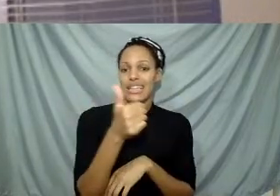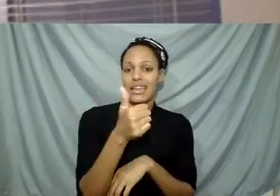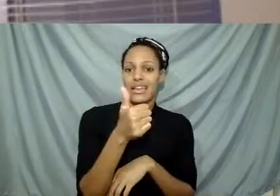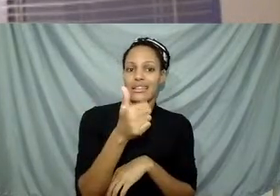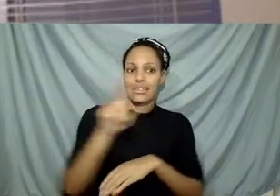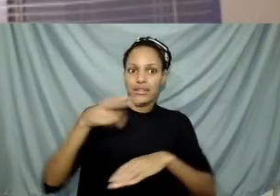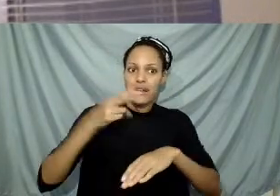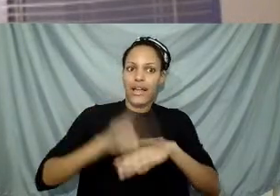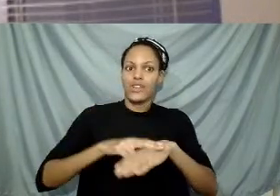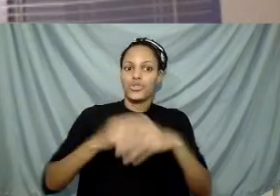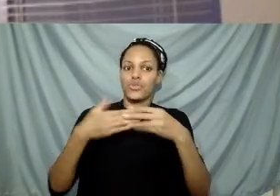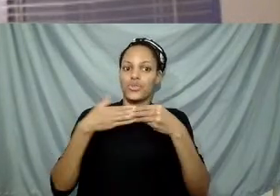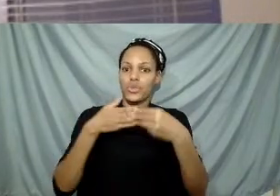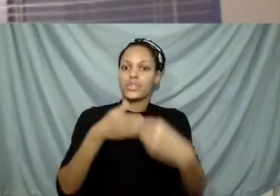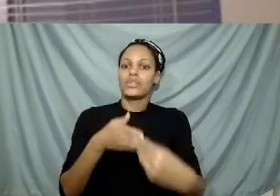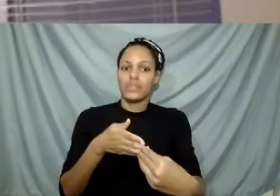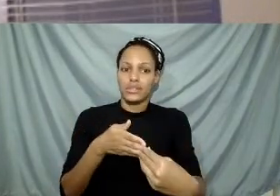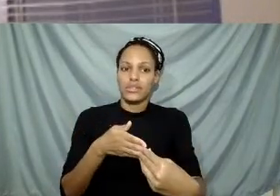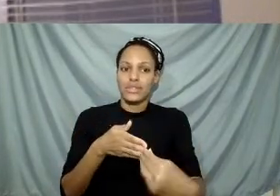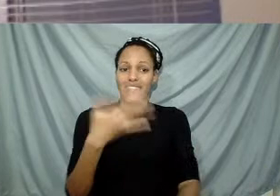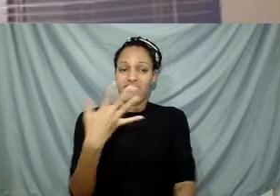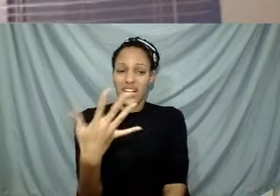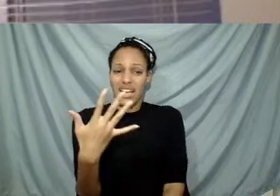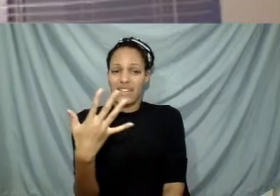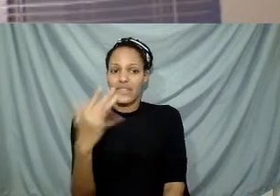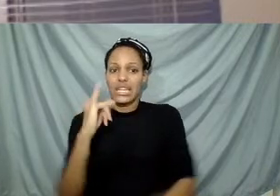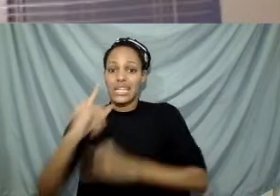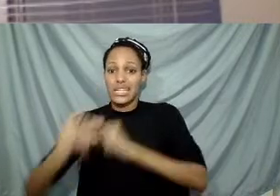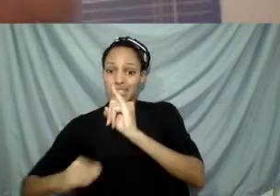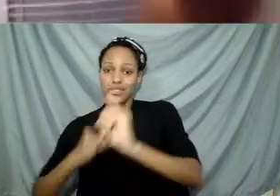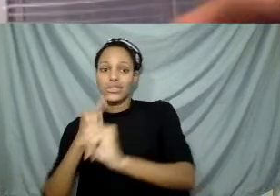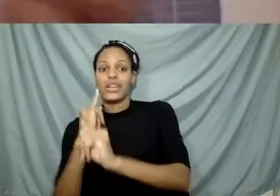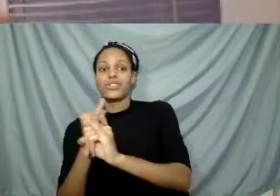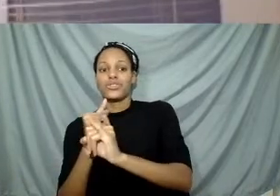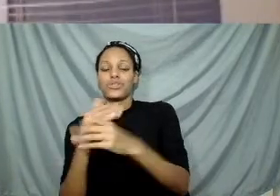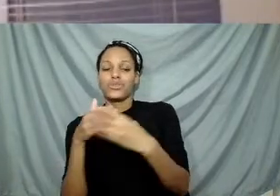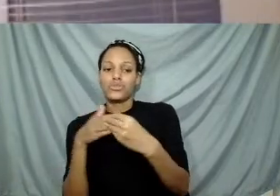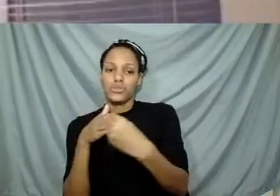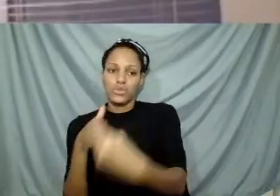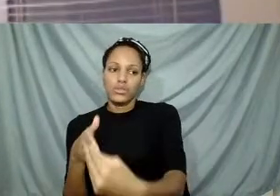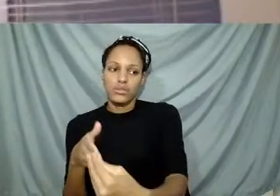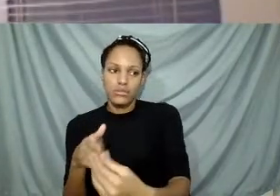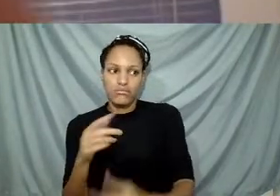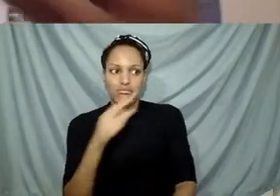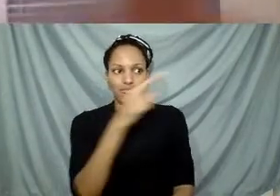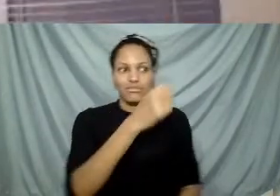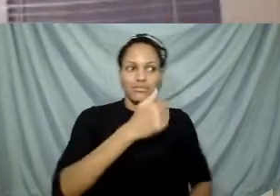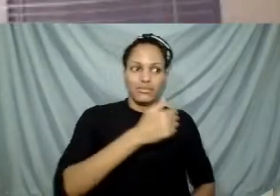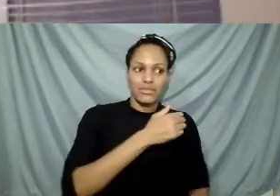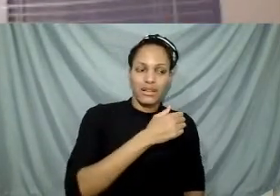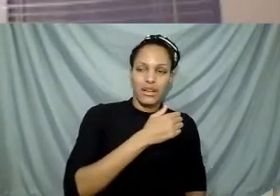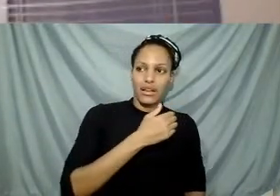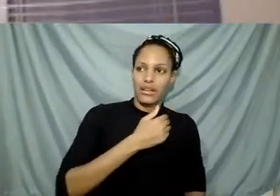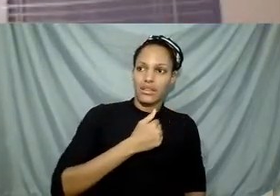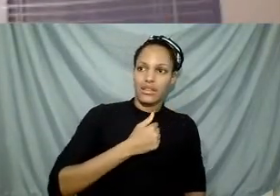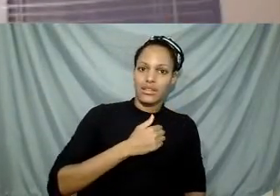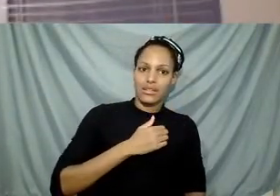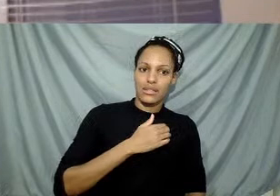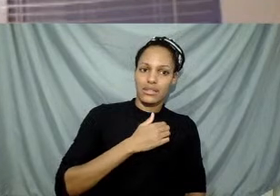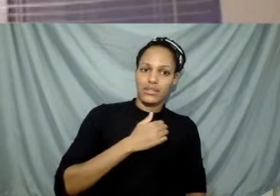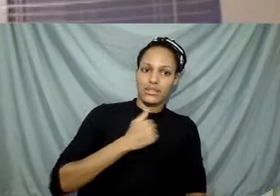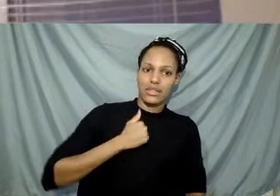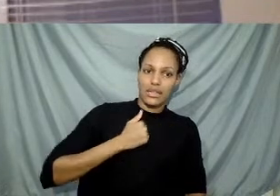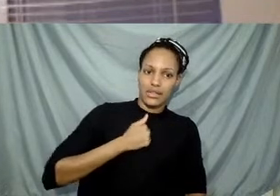would say about 5 international tours, everywhere from, of course, Canada to the Caribbean,